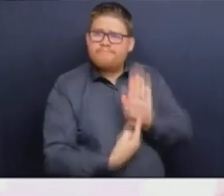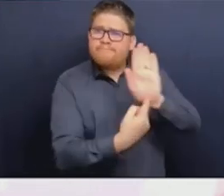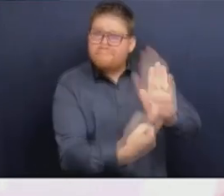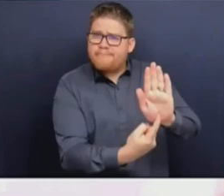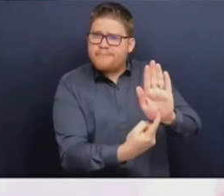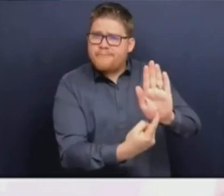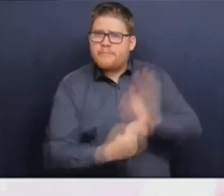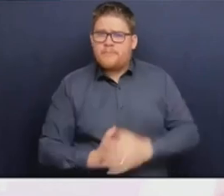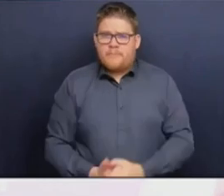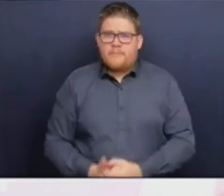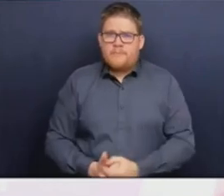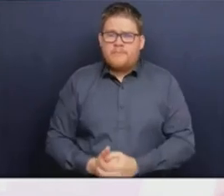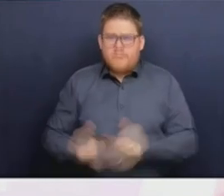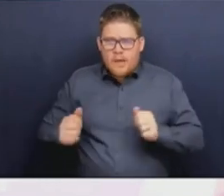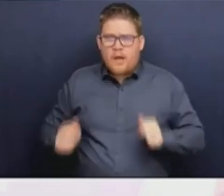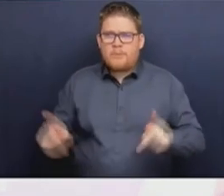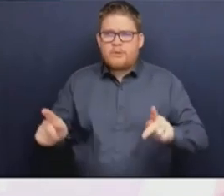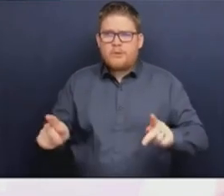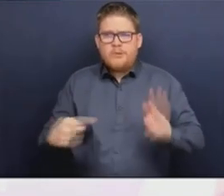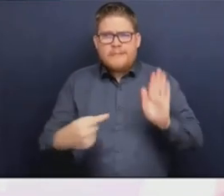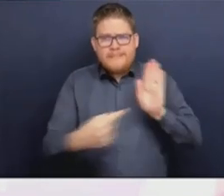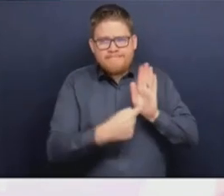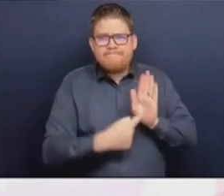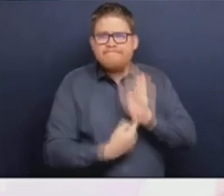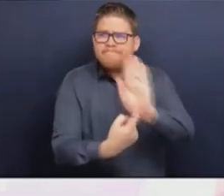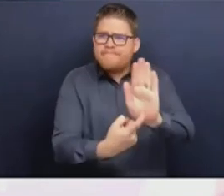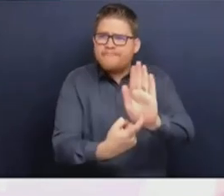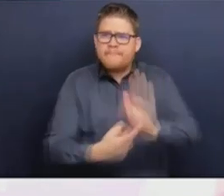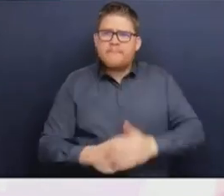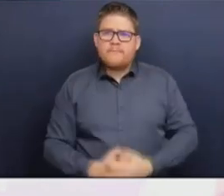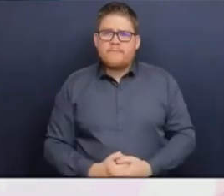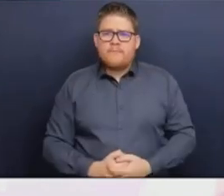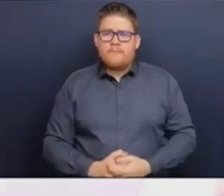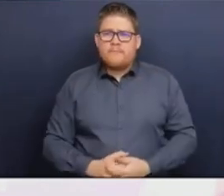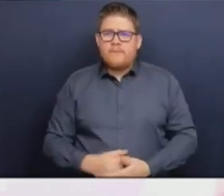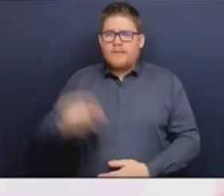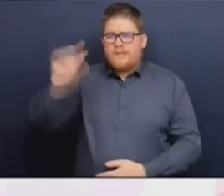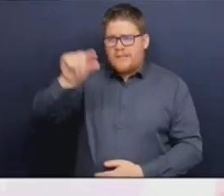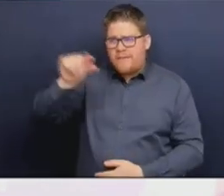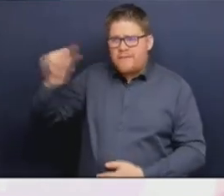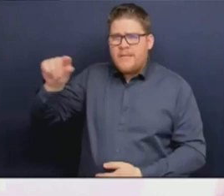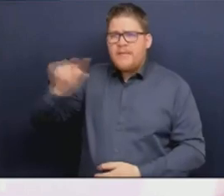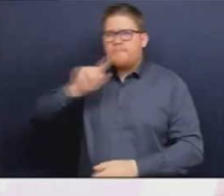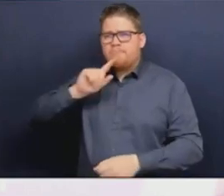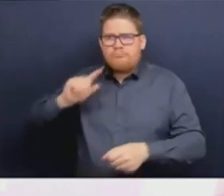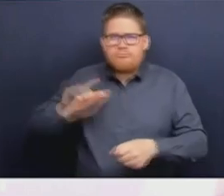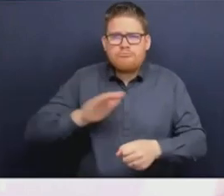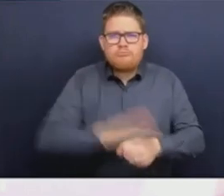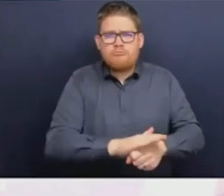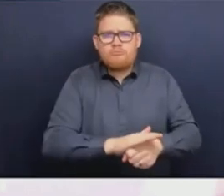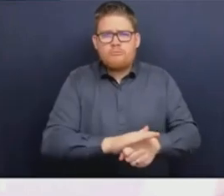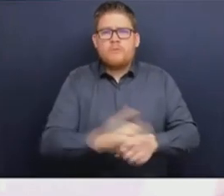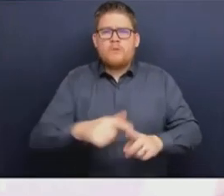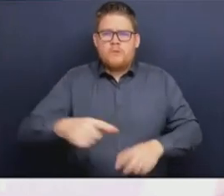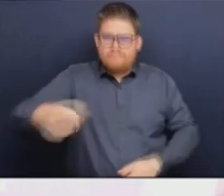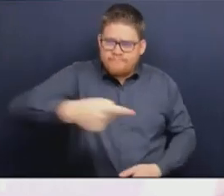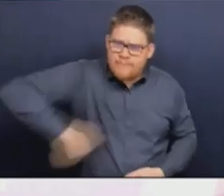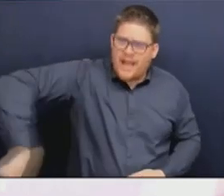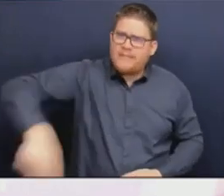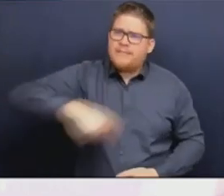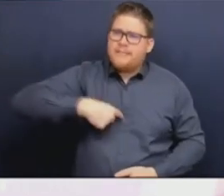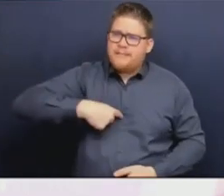opportunity, a promise, the promise that the government is making, right? A promise to